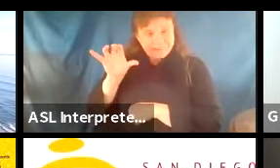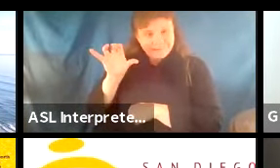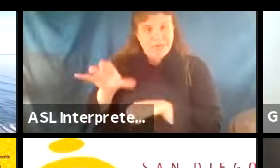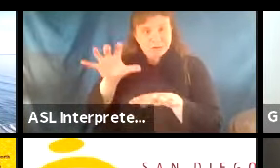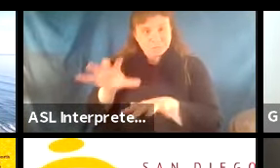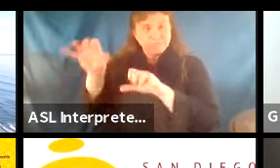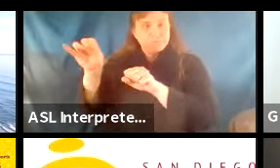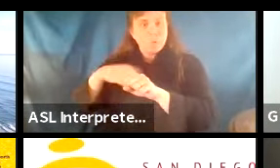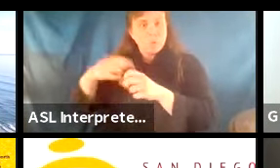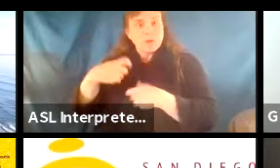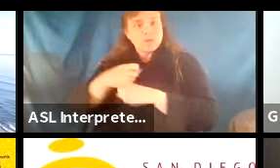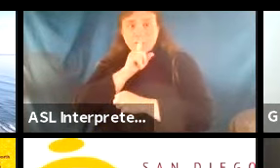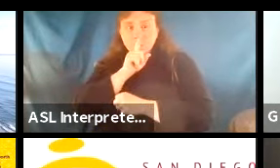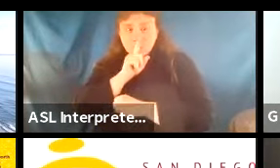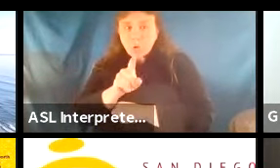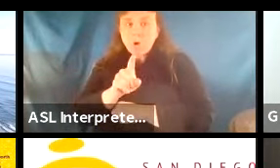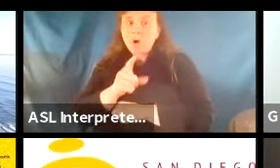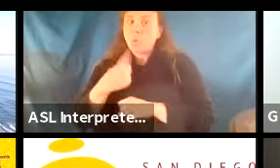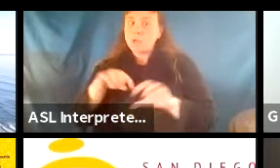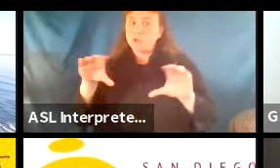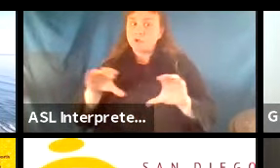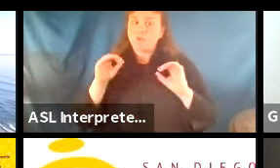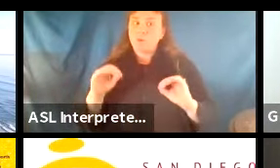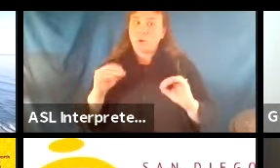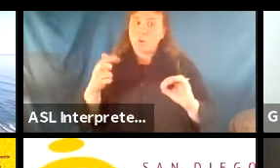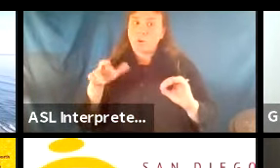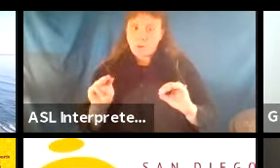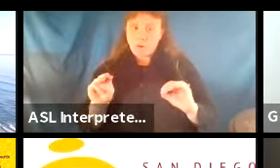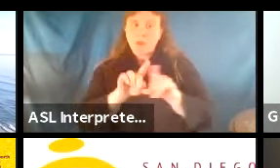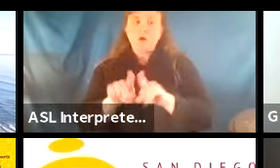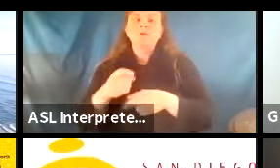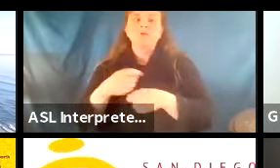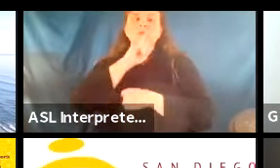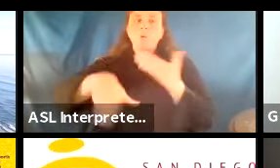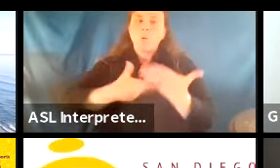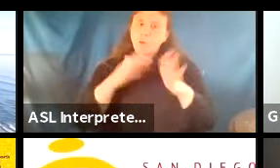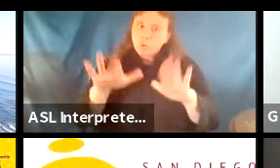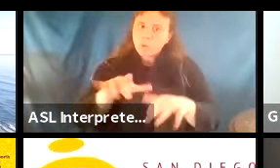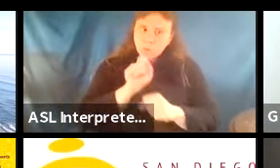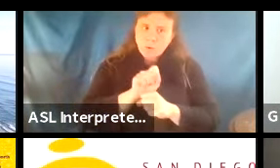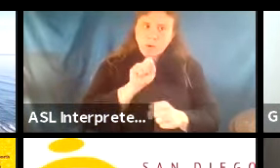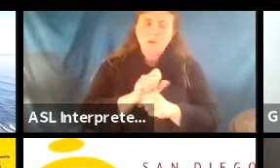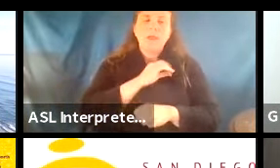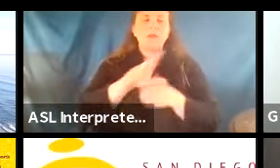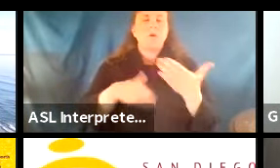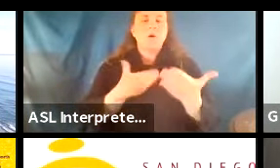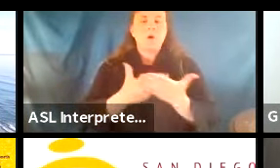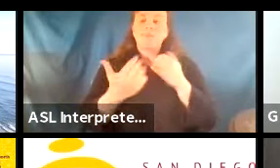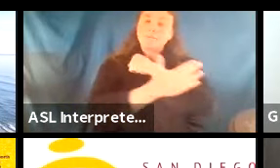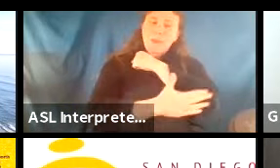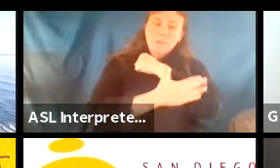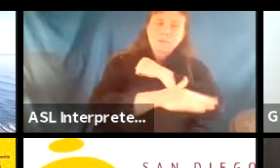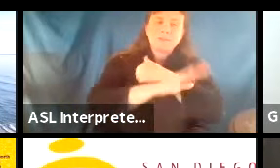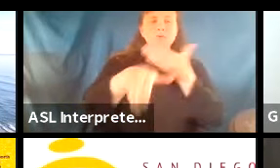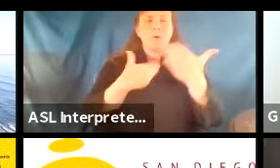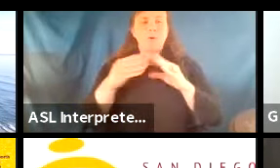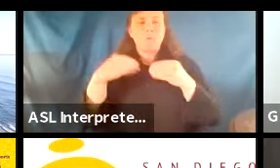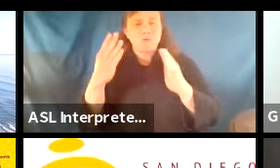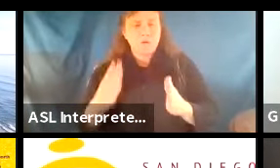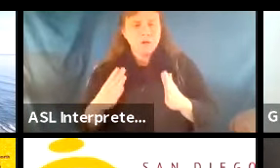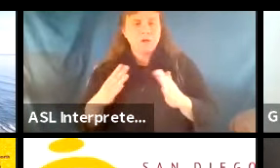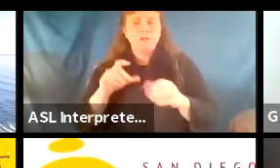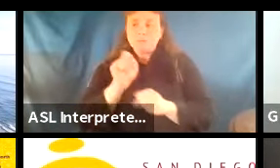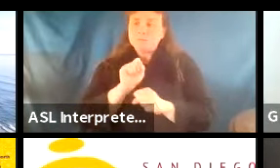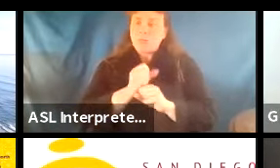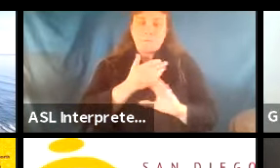harm, and that we make sure that all the great work that the counties and all of the providers that have been doing this since before